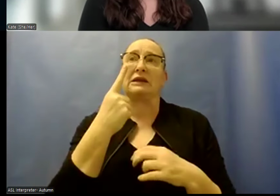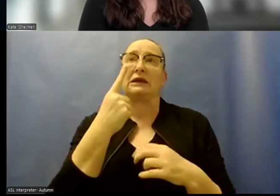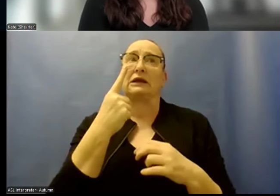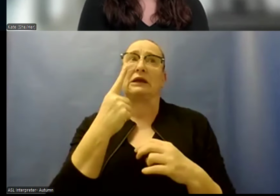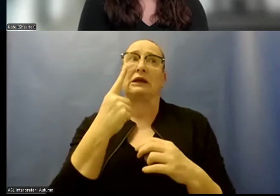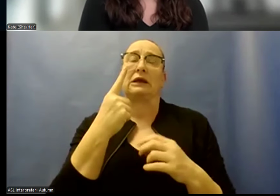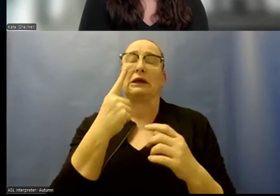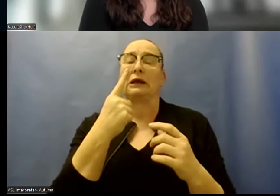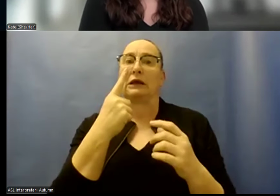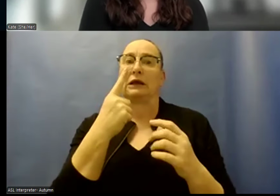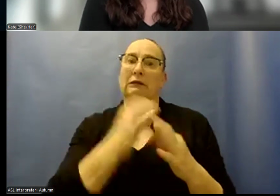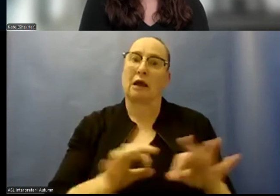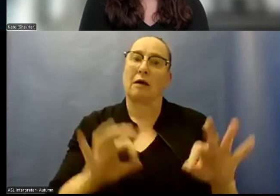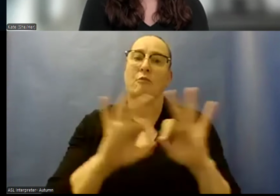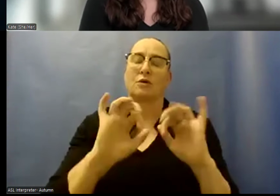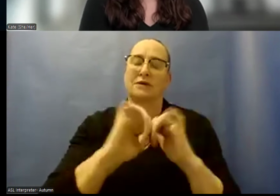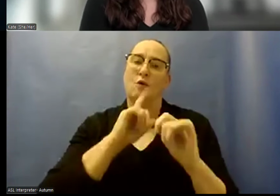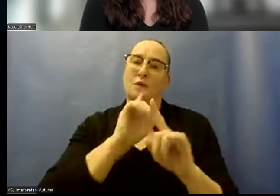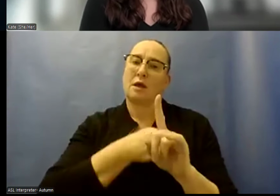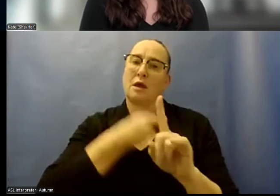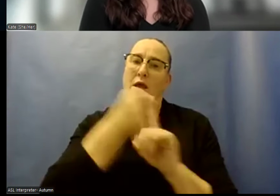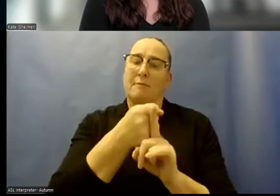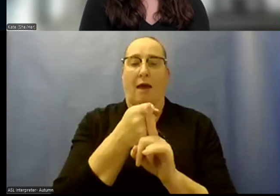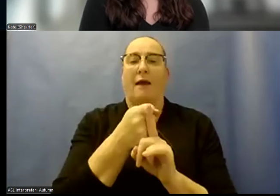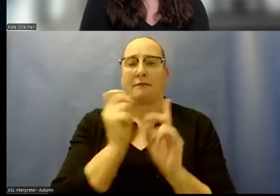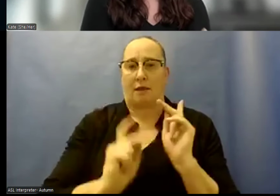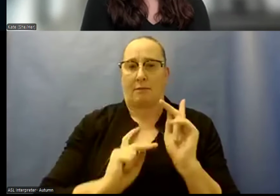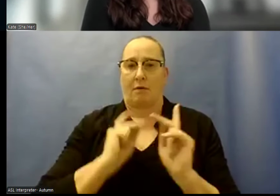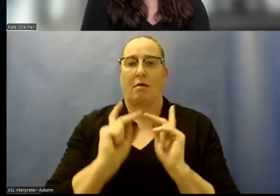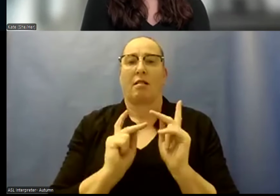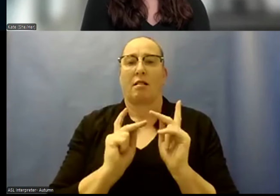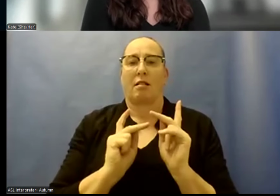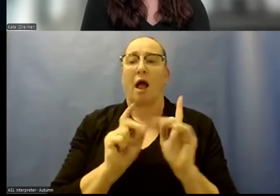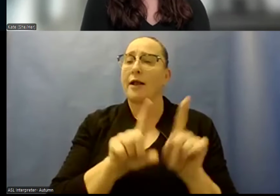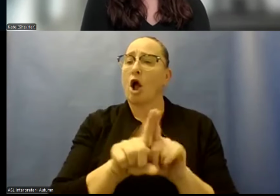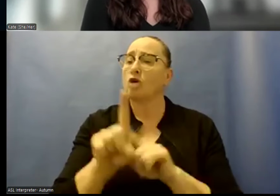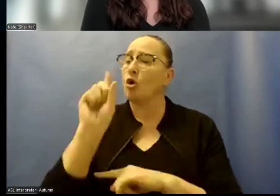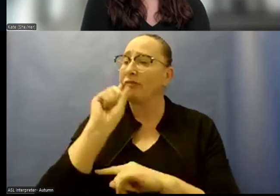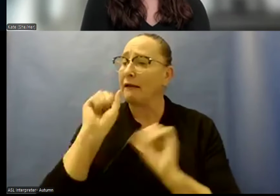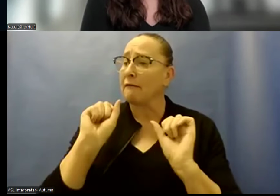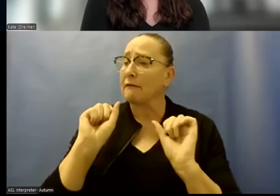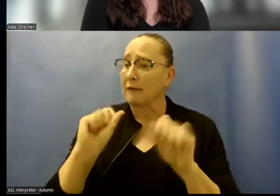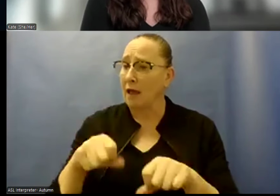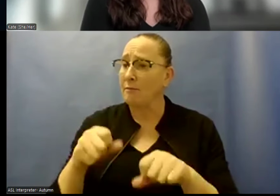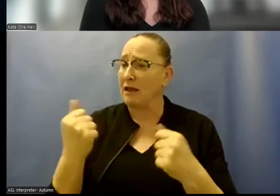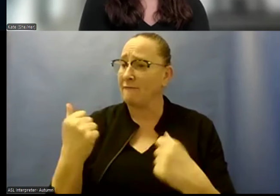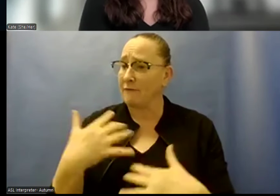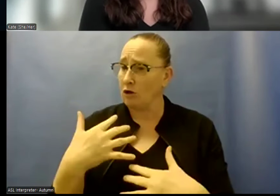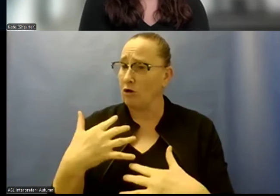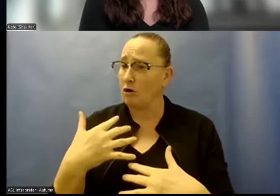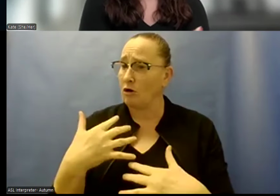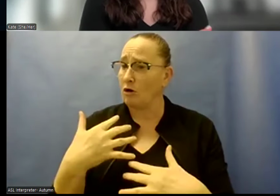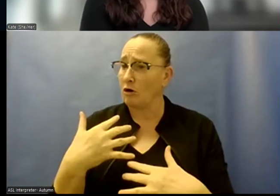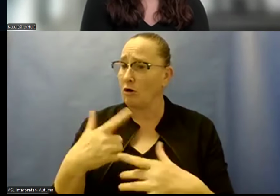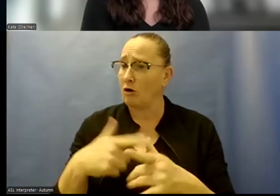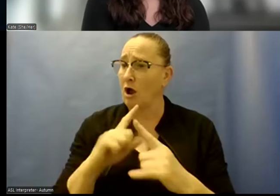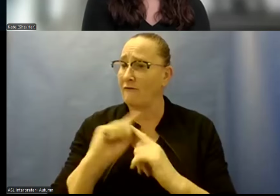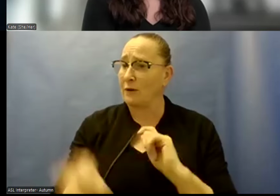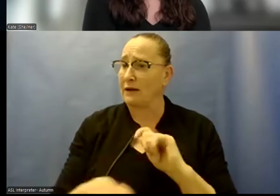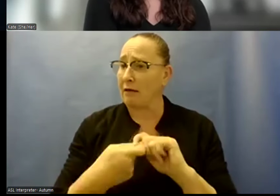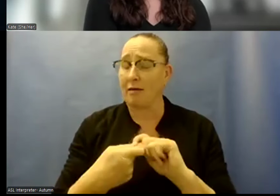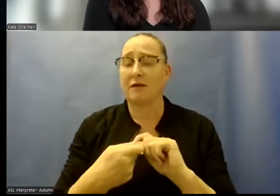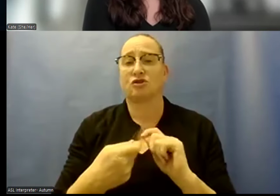of how much it really can impact people. And I also think there can be a fear of retaliation, whether it's